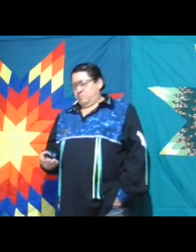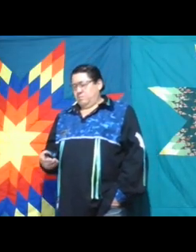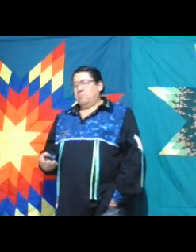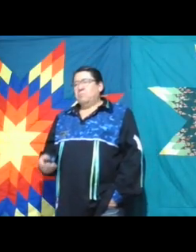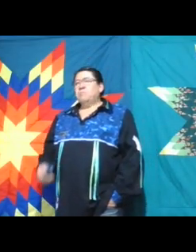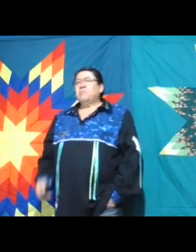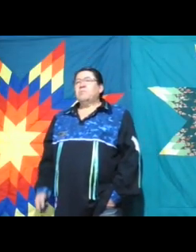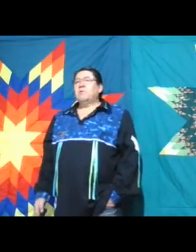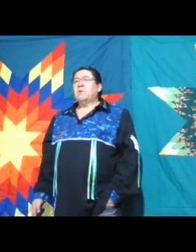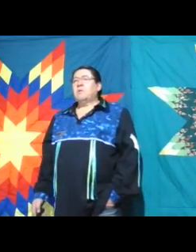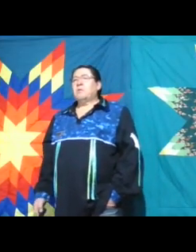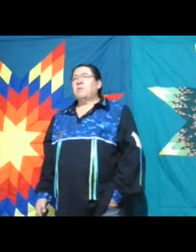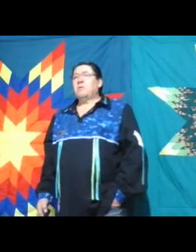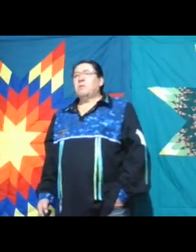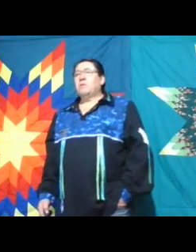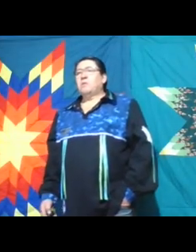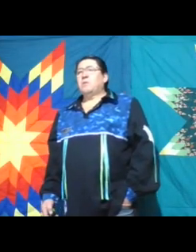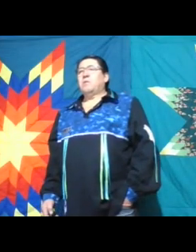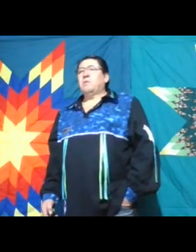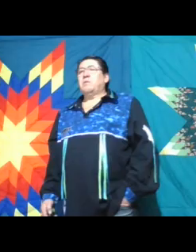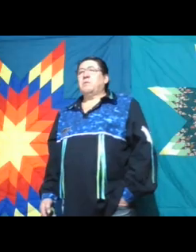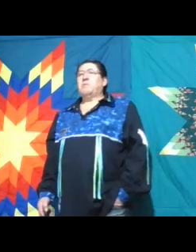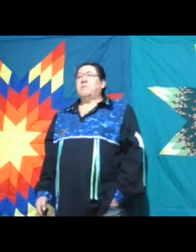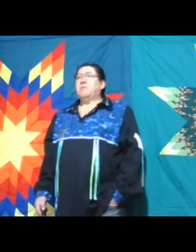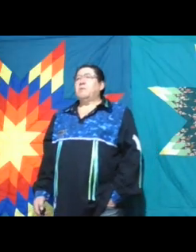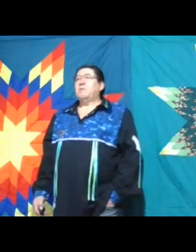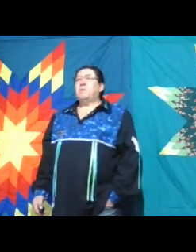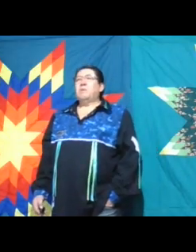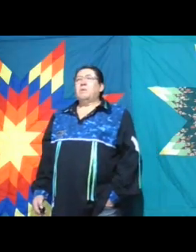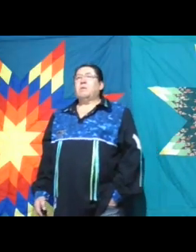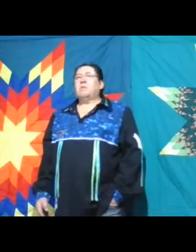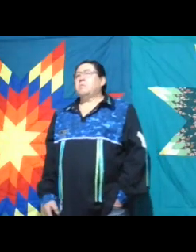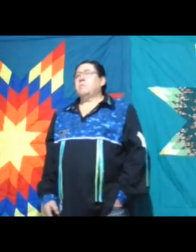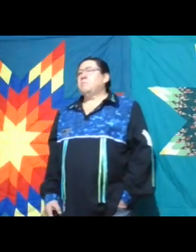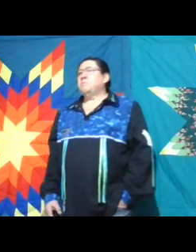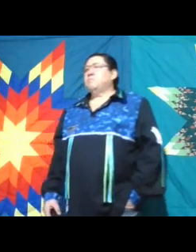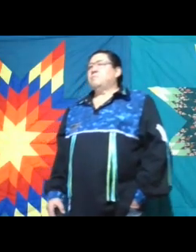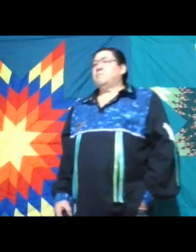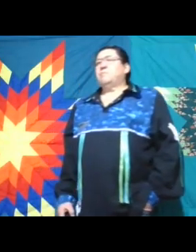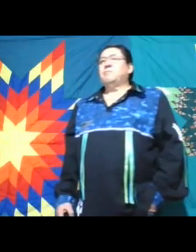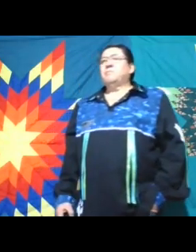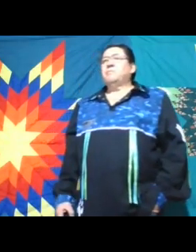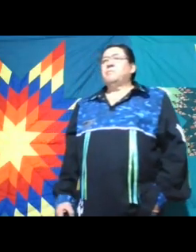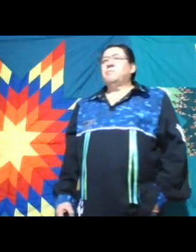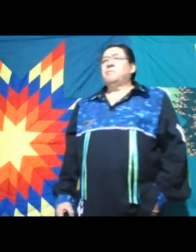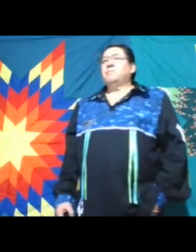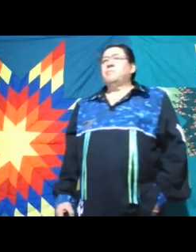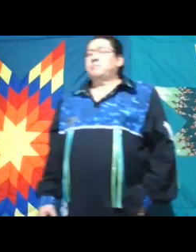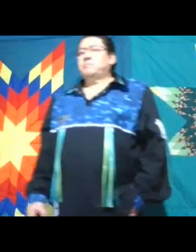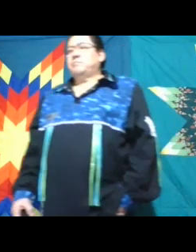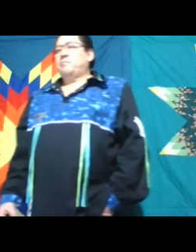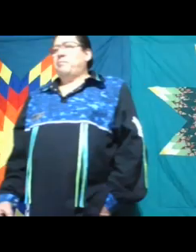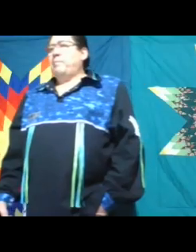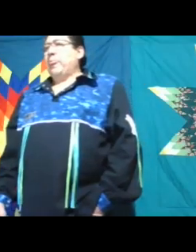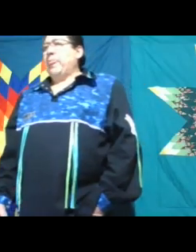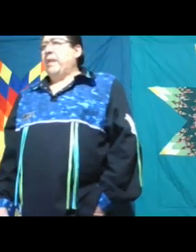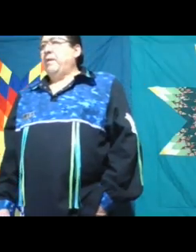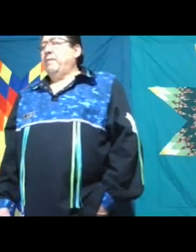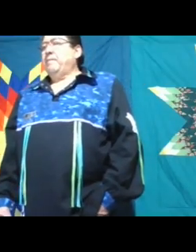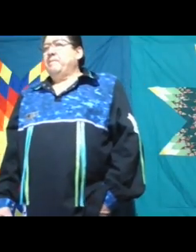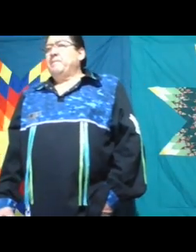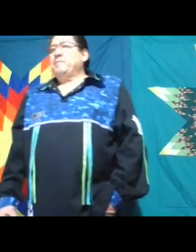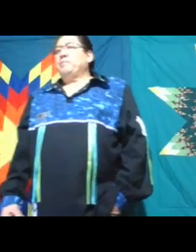practice is always a priority in everything that we do. I'm now going to hand over to Brad, who is our guest speaker today. Brad is the